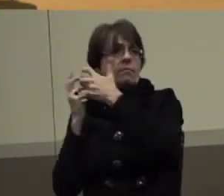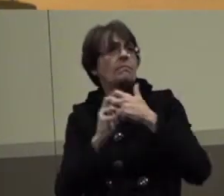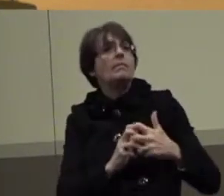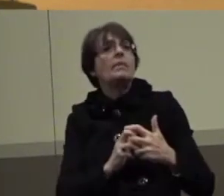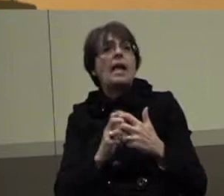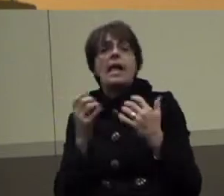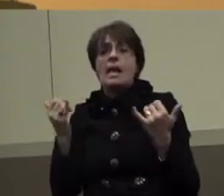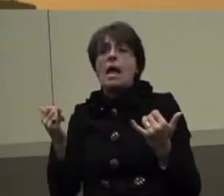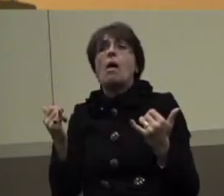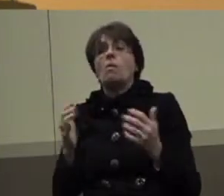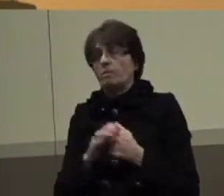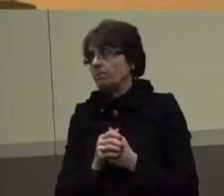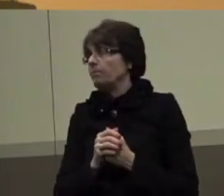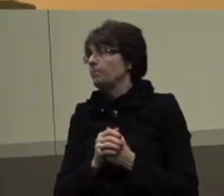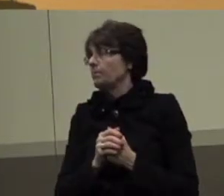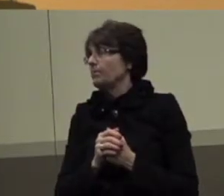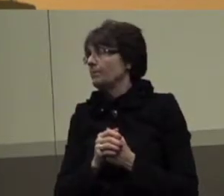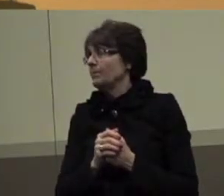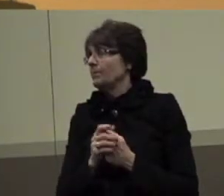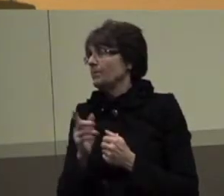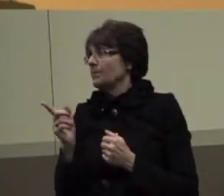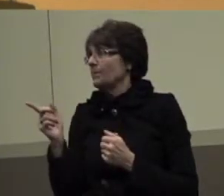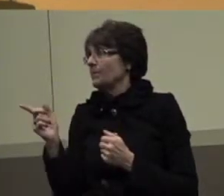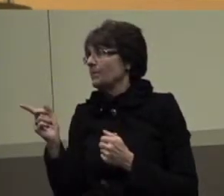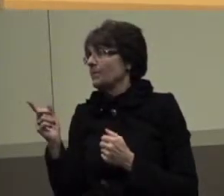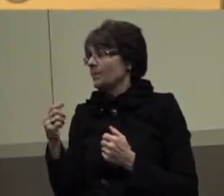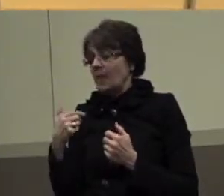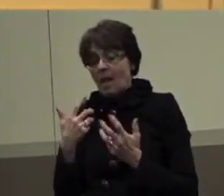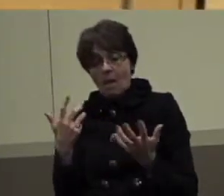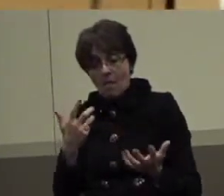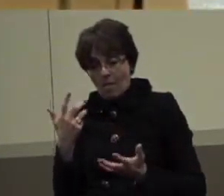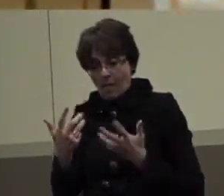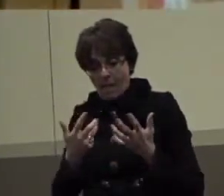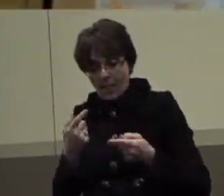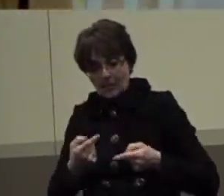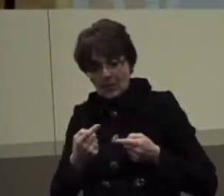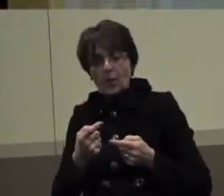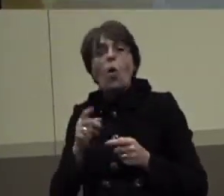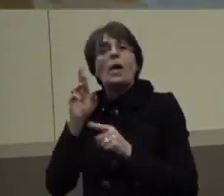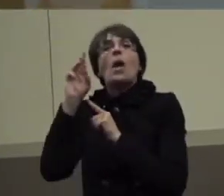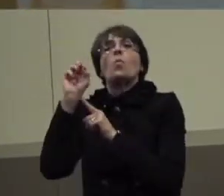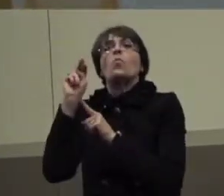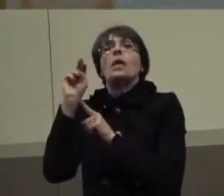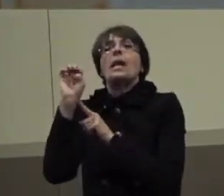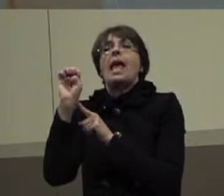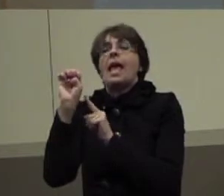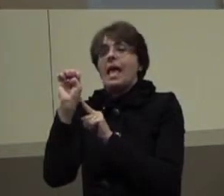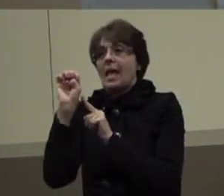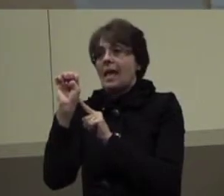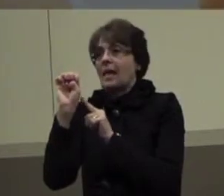I'm hopelessly off here. Let's see, there's Renee.